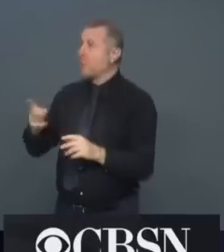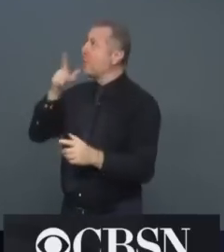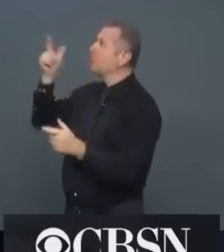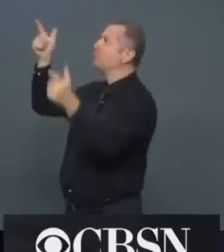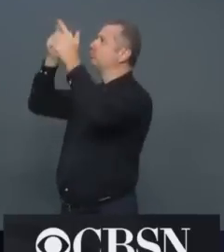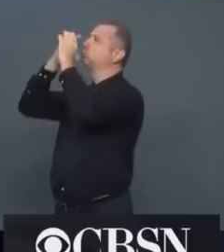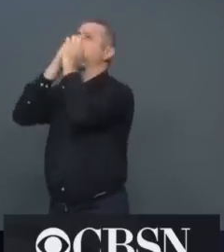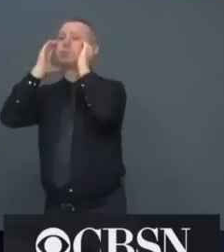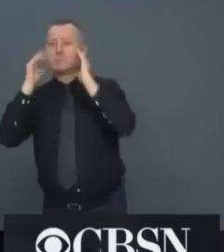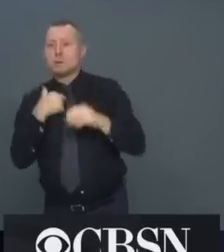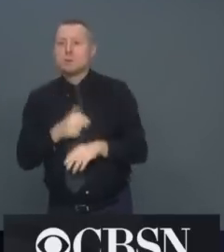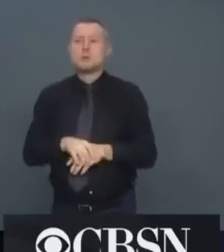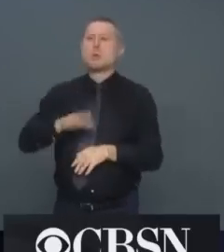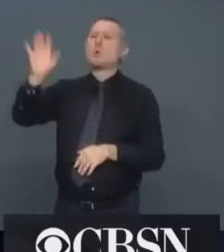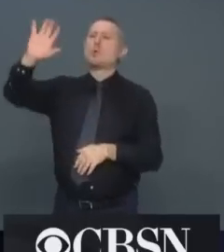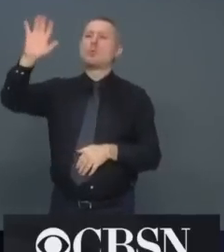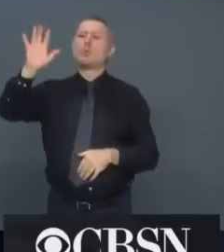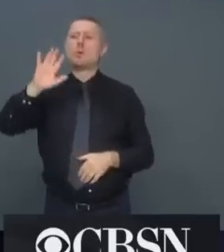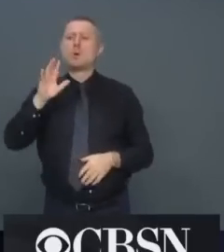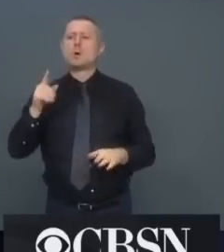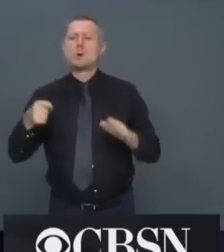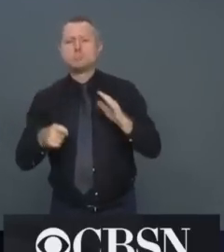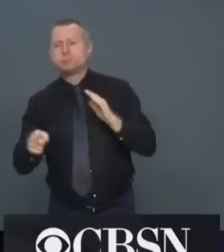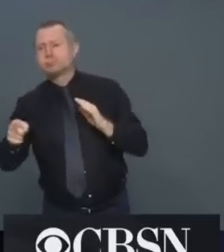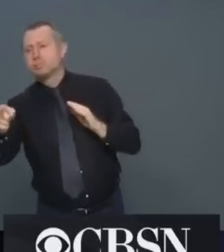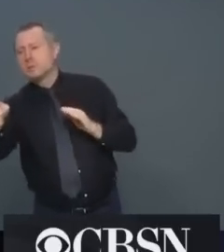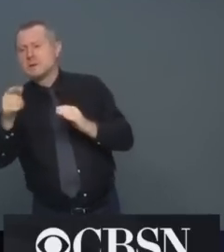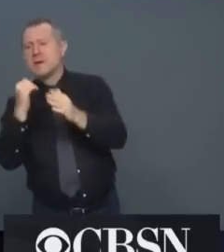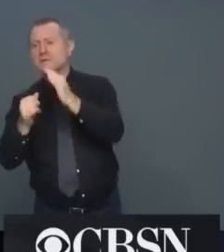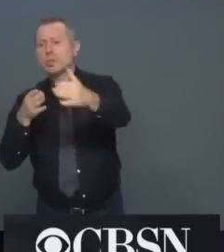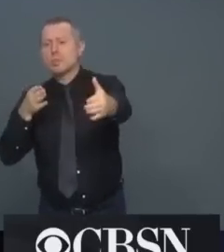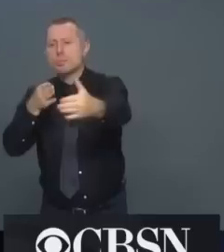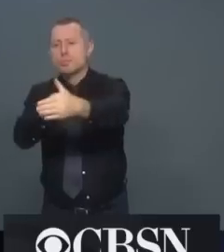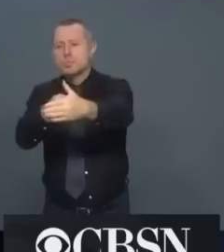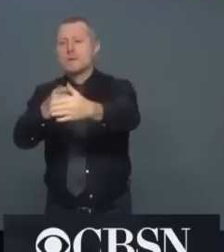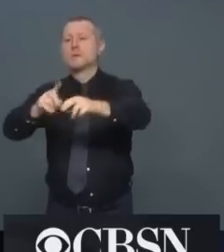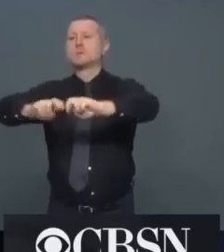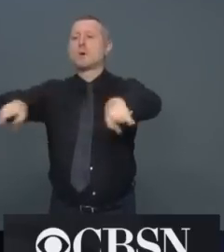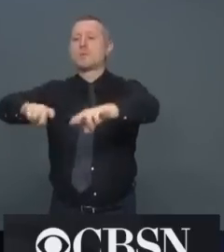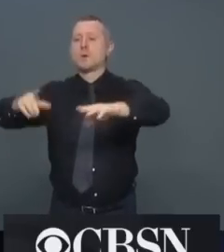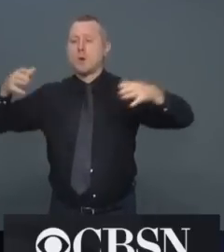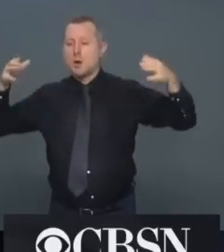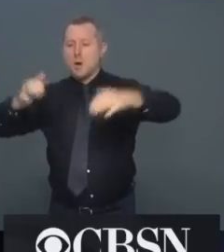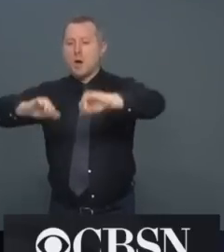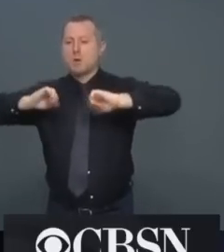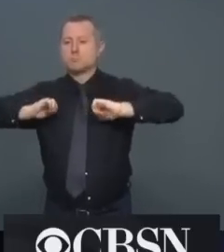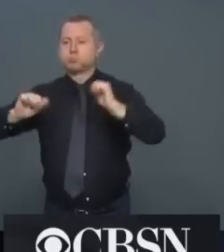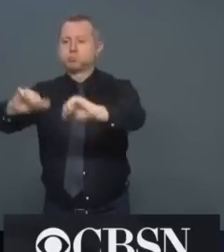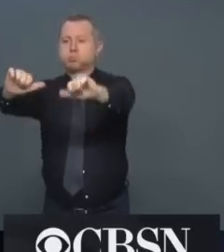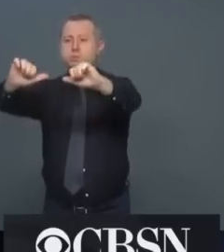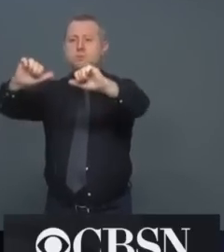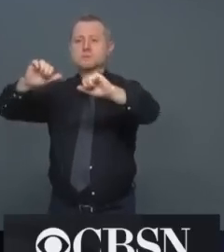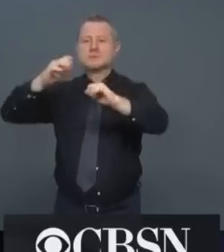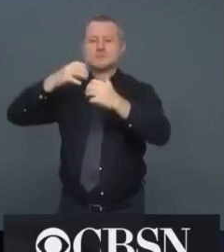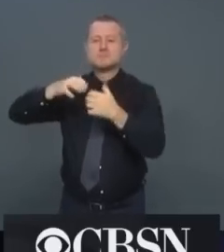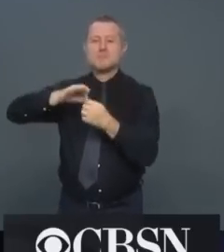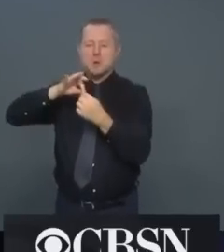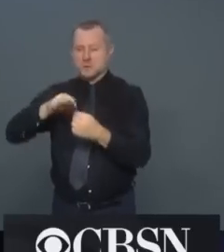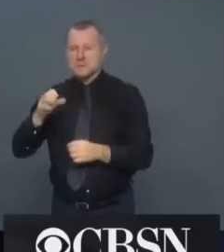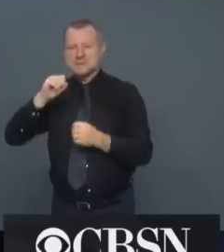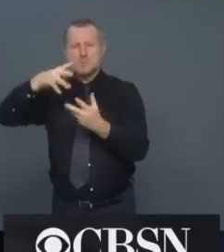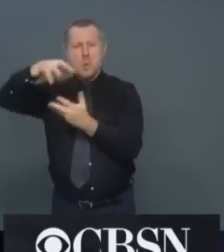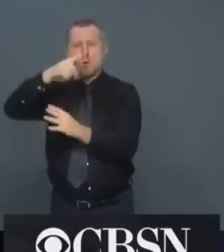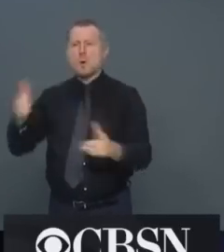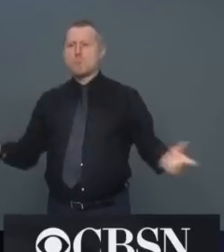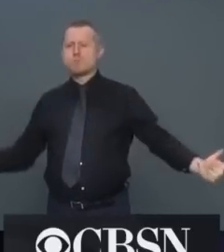they clear, you know this, at the end of the line, they clear people off. They send Okay. crews in, bring in the fog machines during the day. Yeah. They may do some